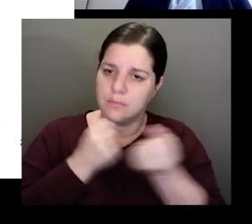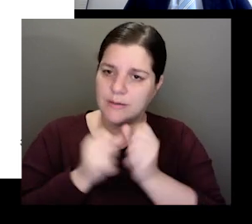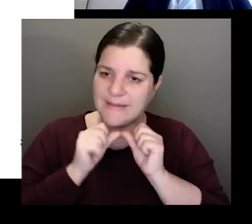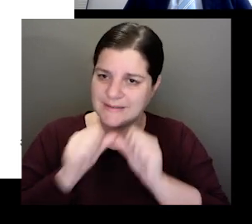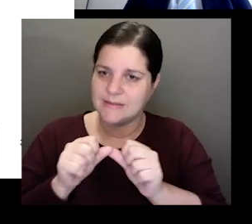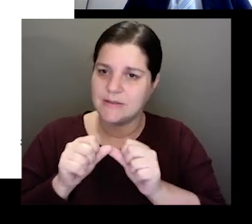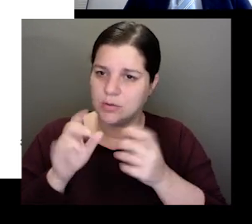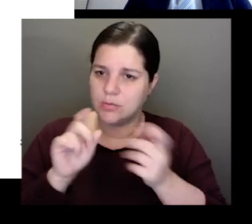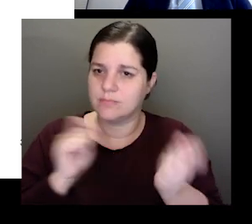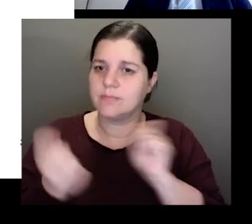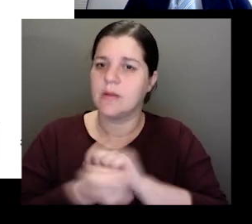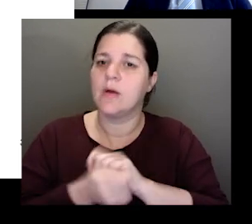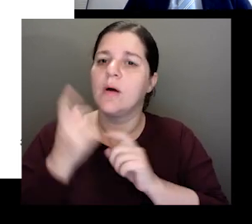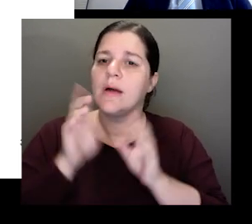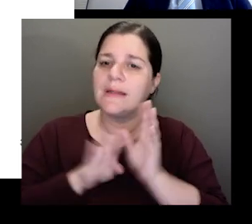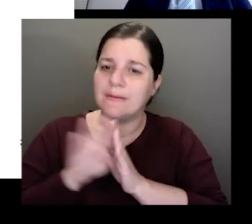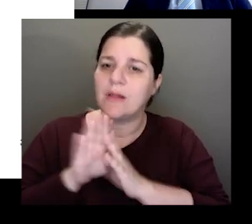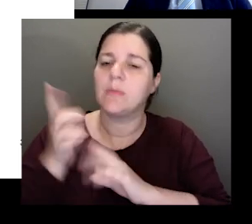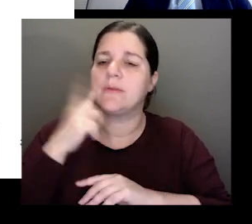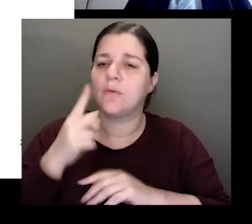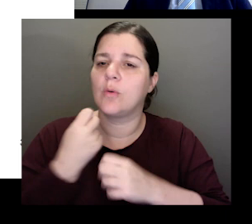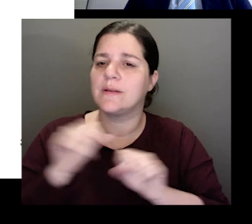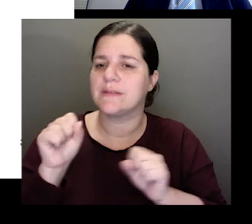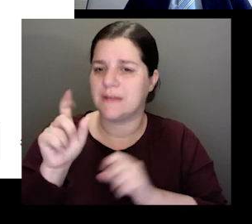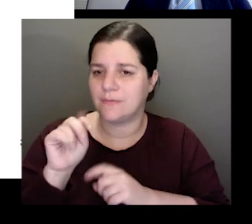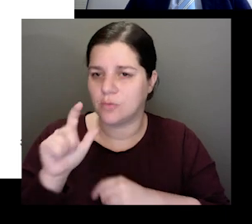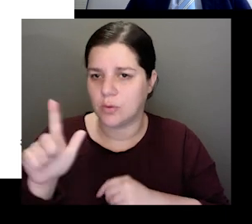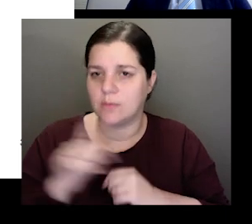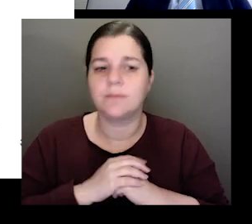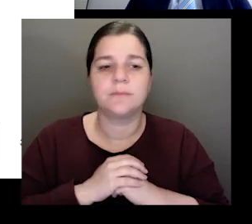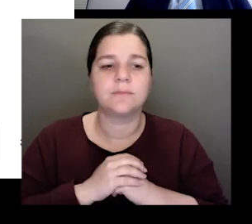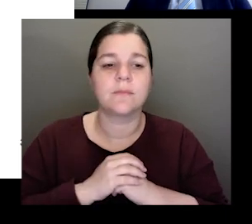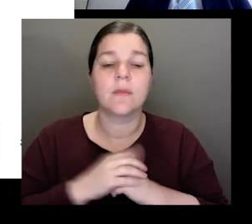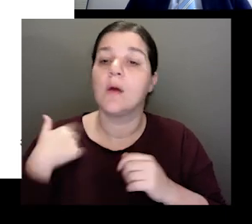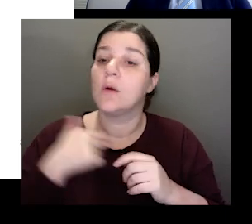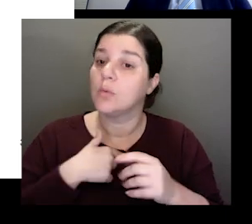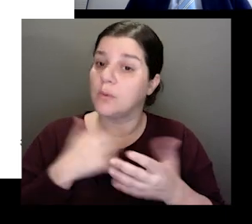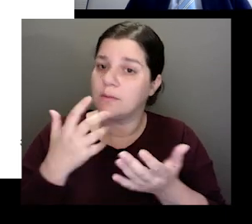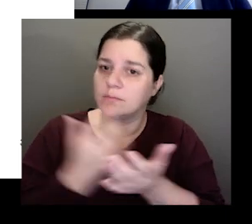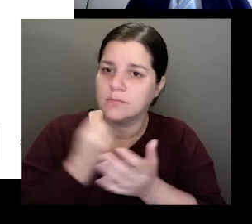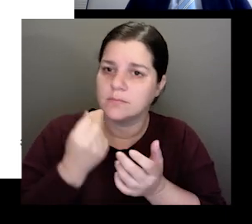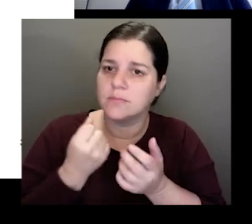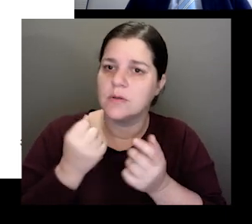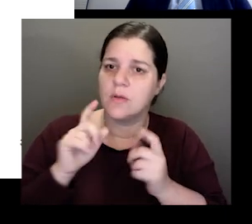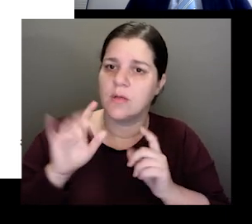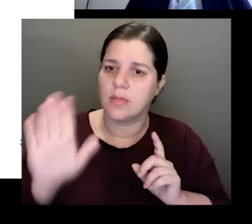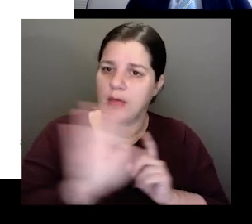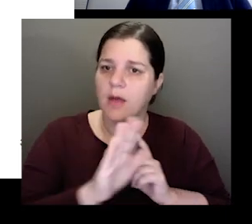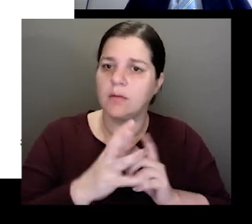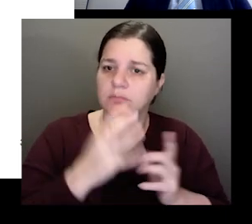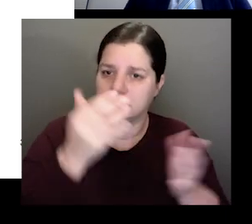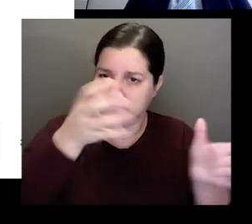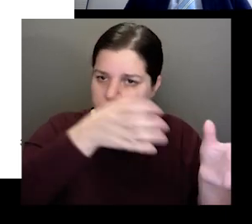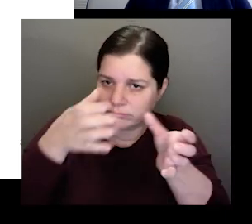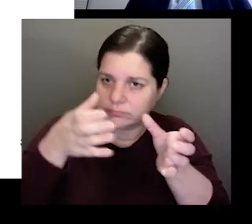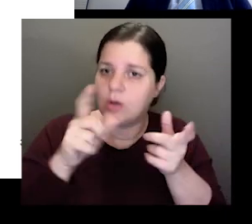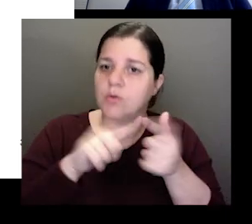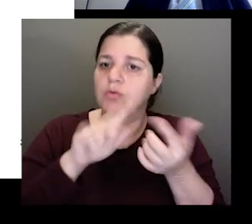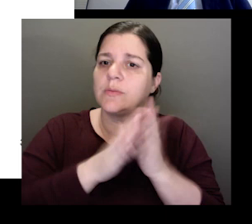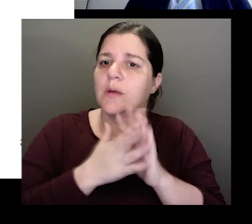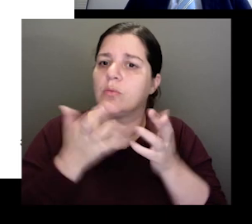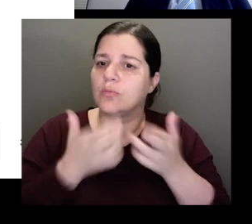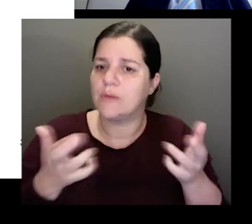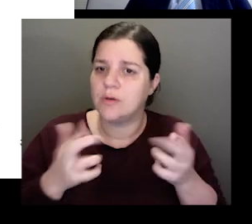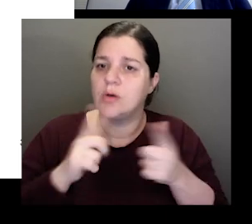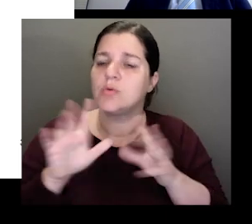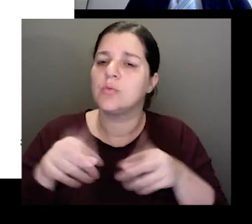tool. CISA's willingness to leverage the SLTT GCC and the organizations we represent as a resource to